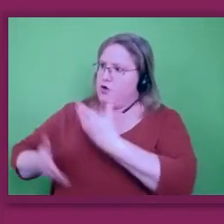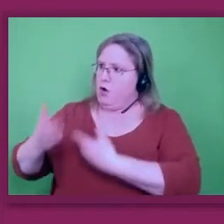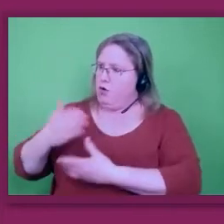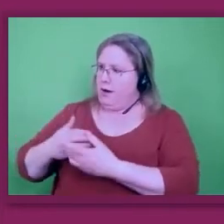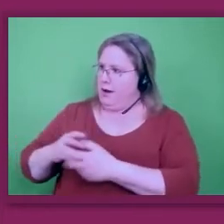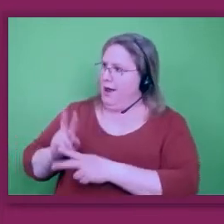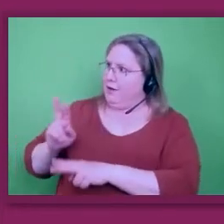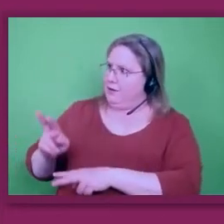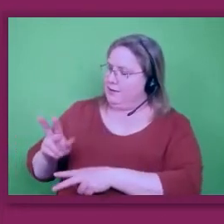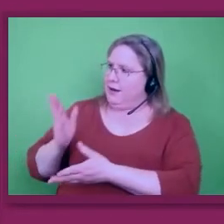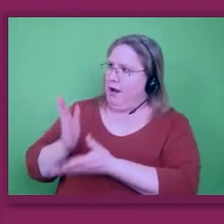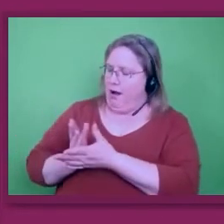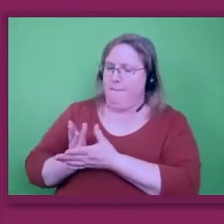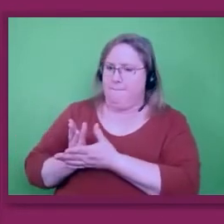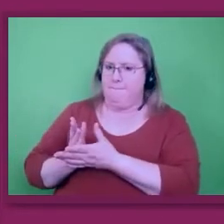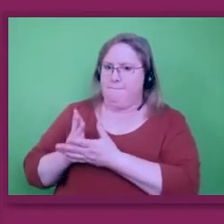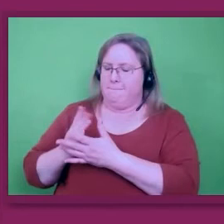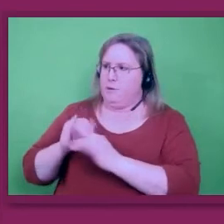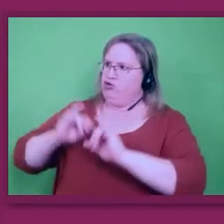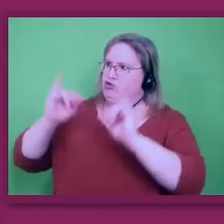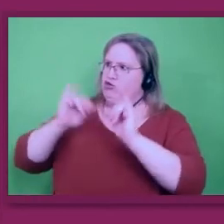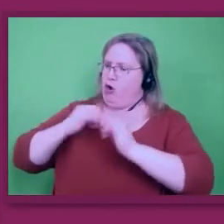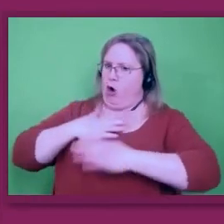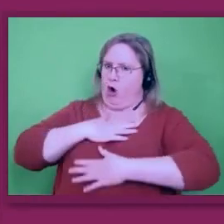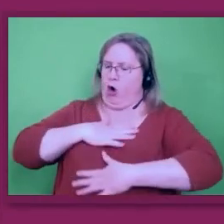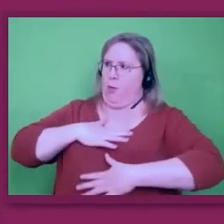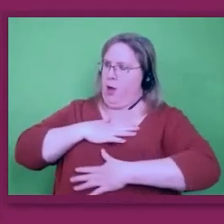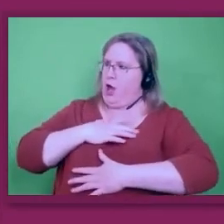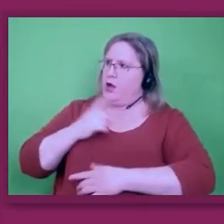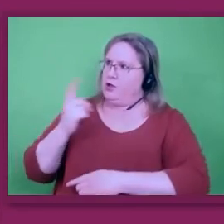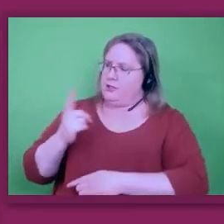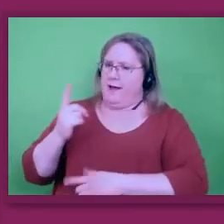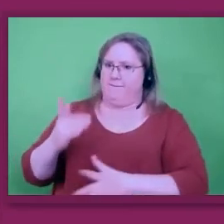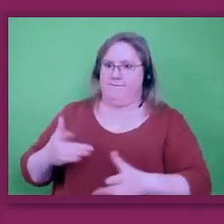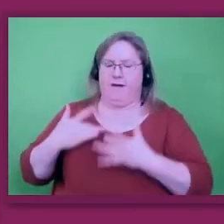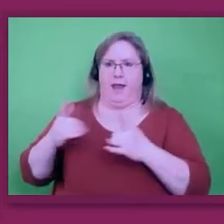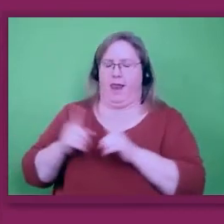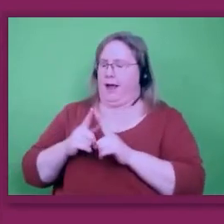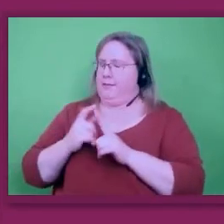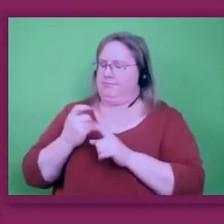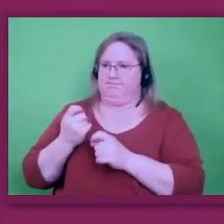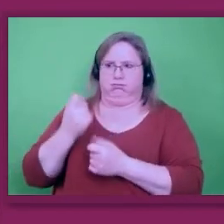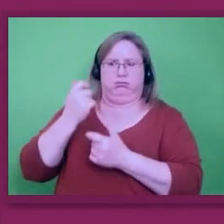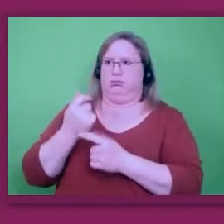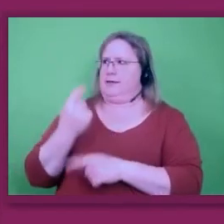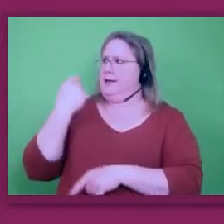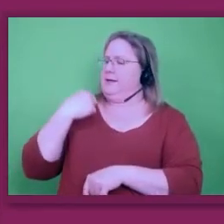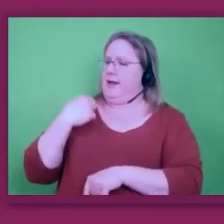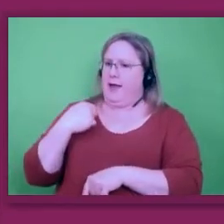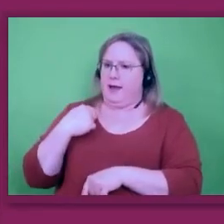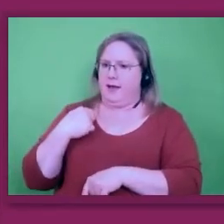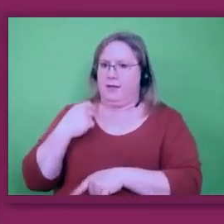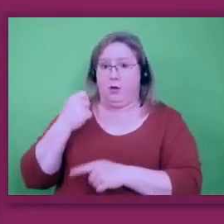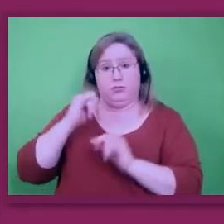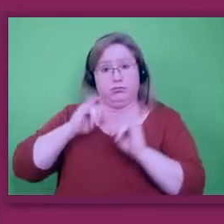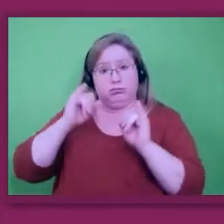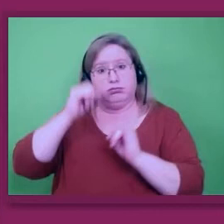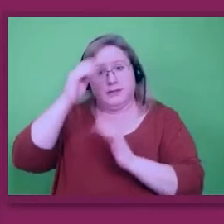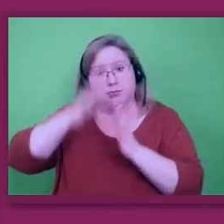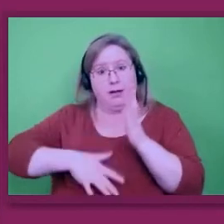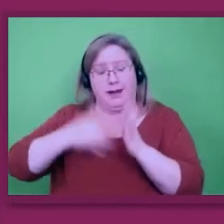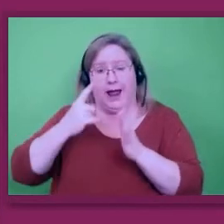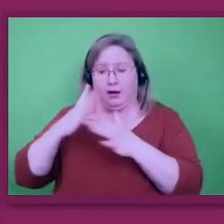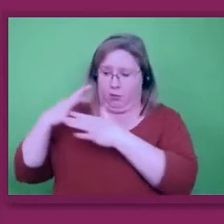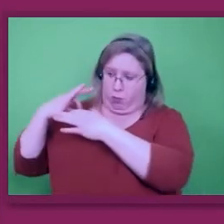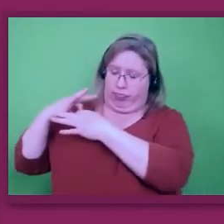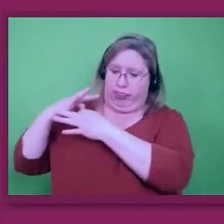you. It's almost like she was reliving it as if it happened yesterday. So if you're having bad experiences, those things can stay with you and they have knock-on